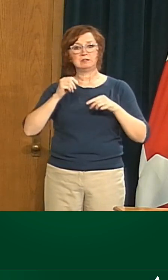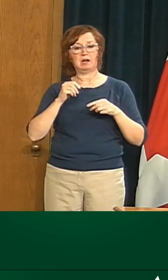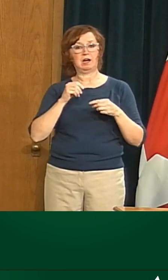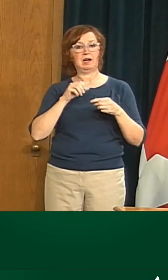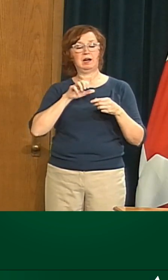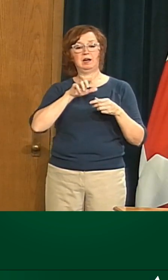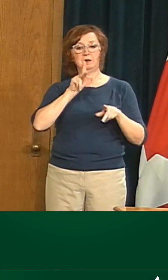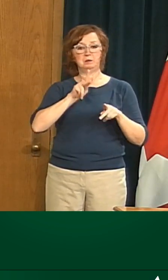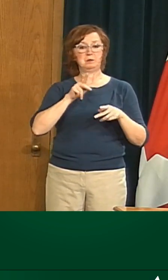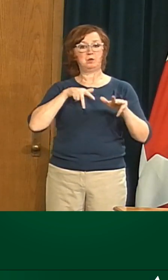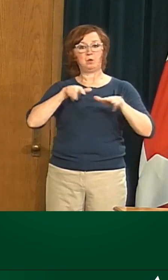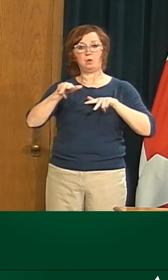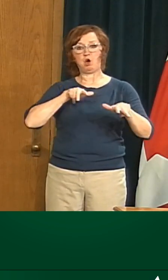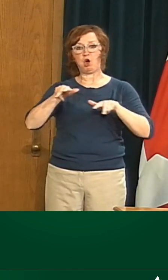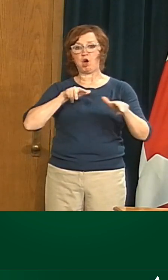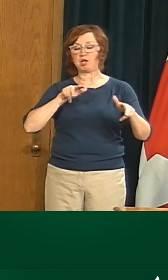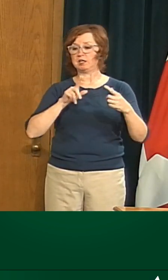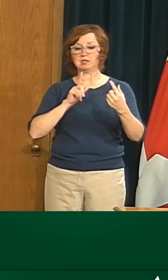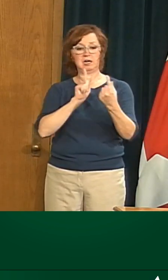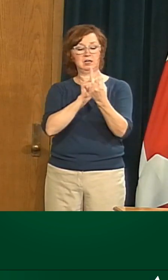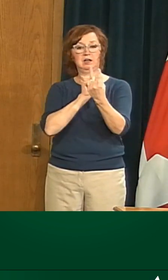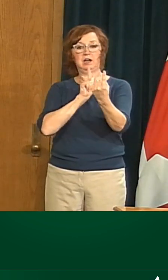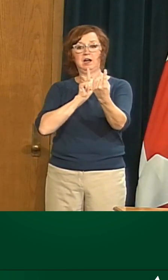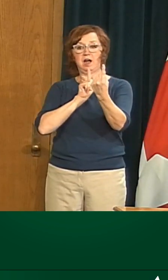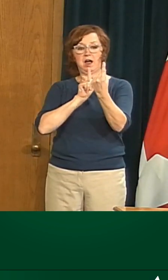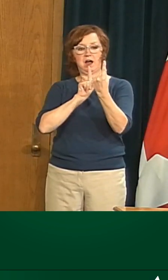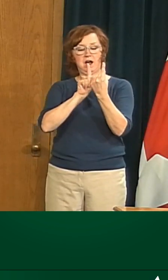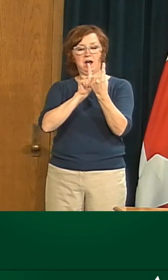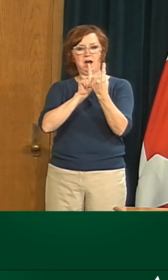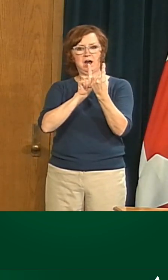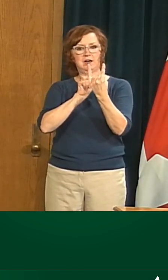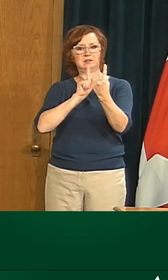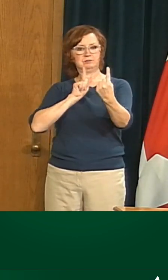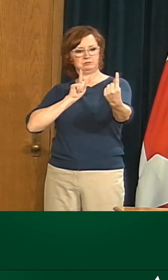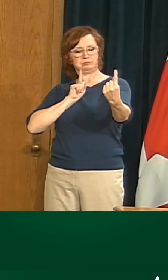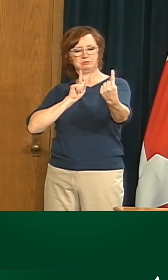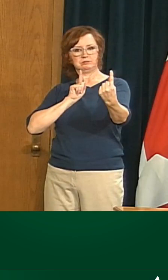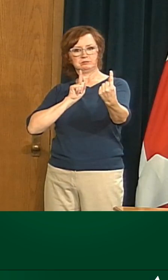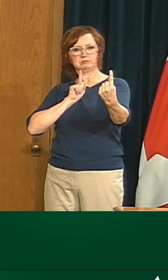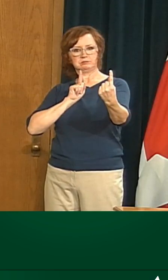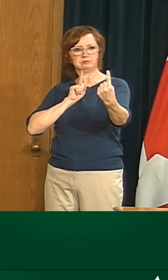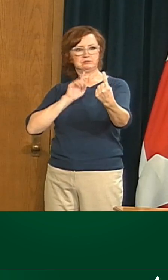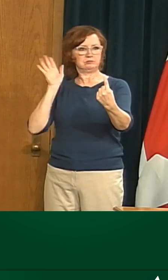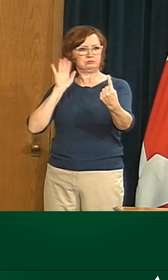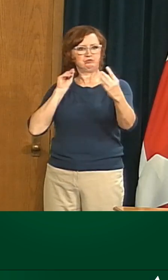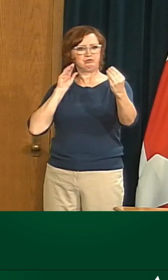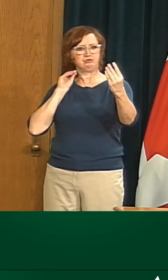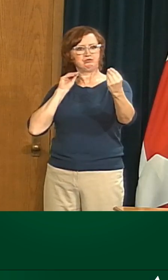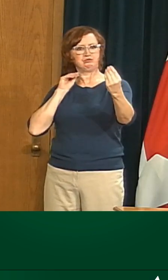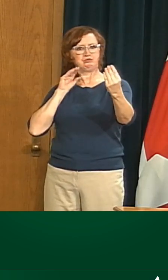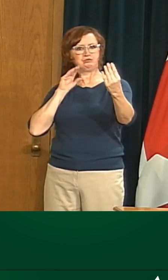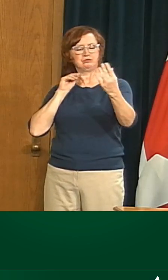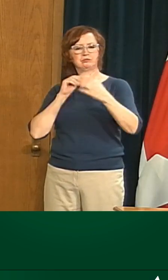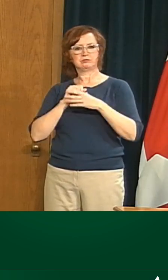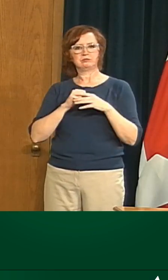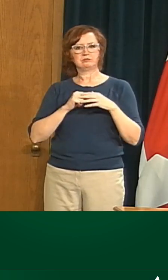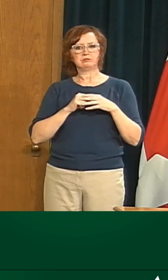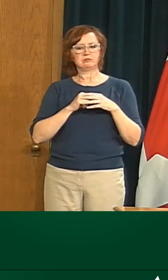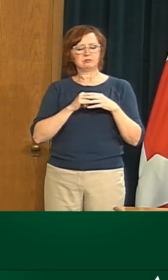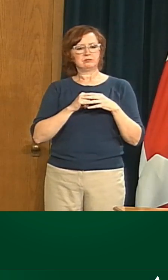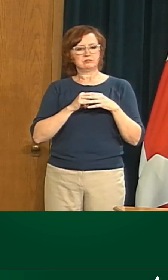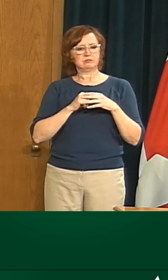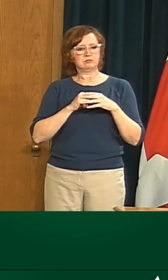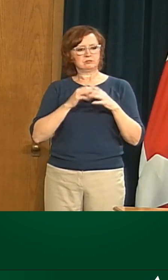separation. And if you want to talk to someone, you don't have to come right to that 2-meter distance. You can stand, 2, 3, 4